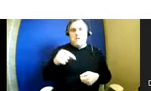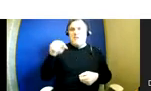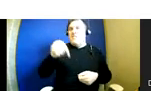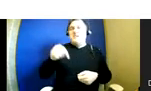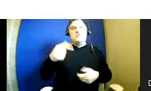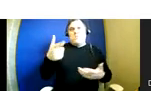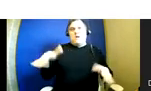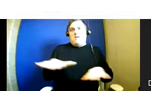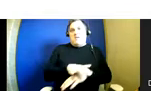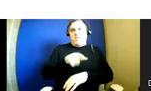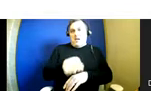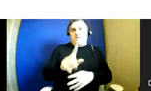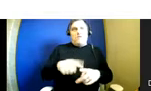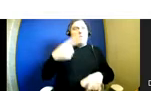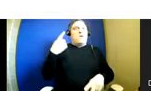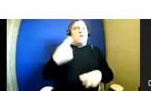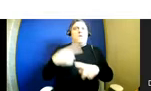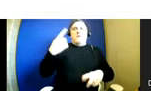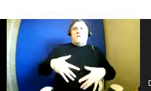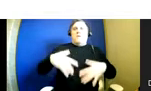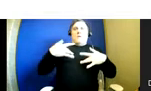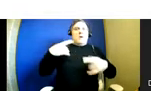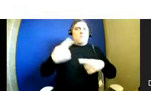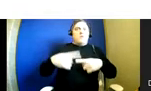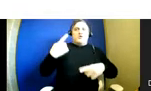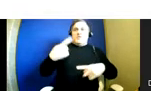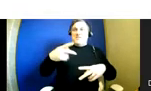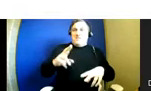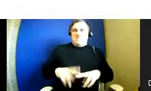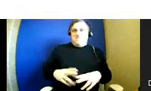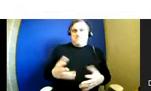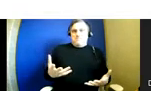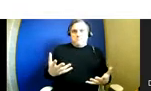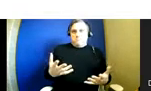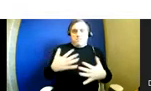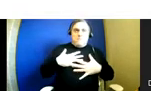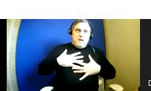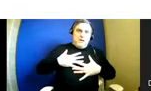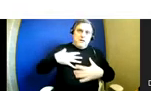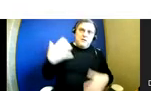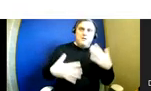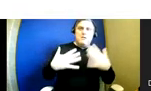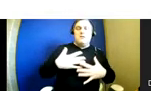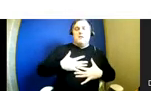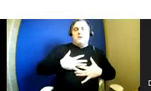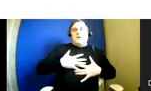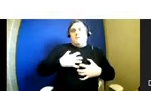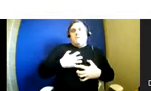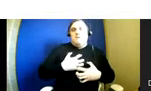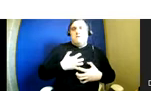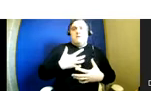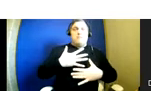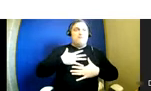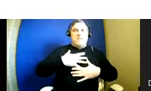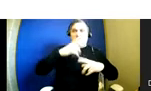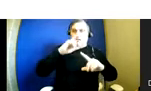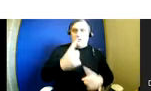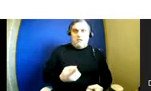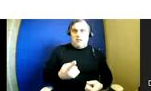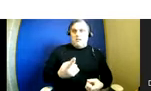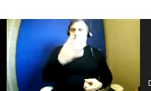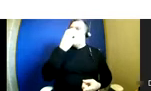not for people having a life-threatening emergency. If someone's having, you know, urgent chest pain or significant shortness of breath with